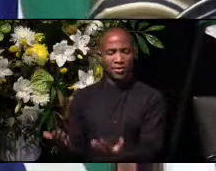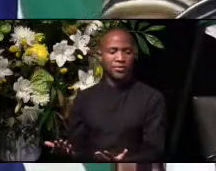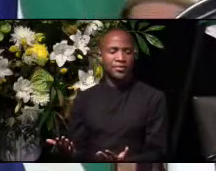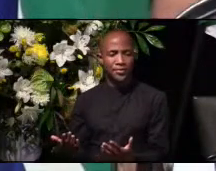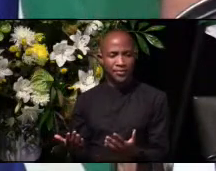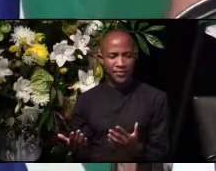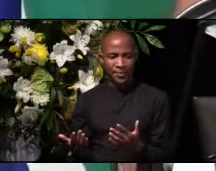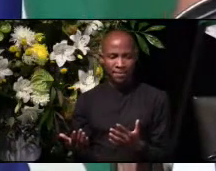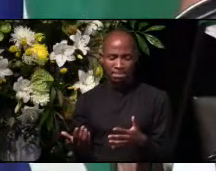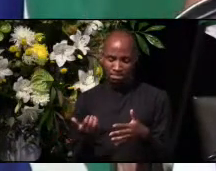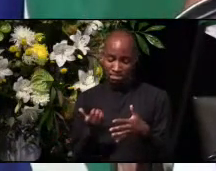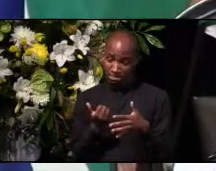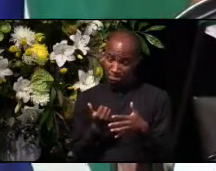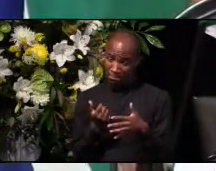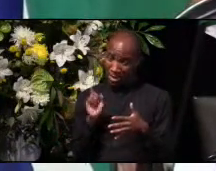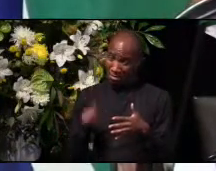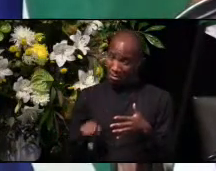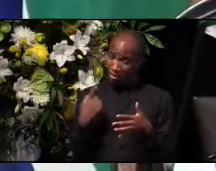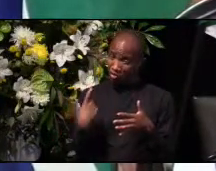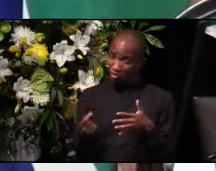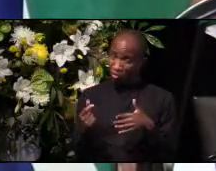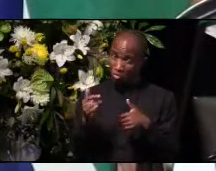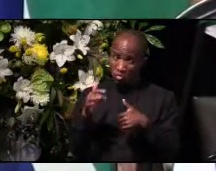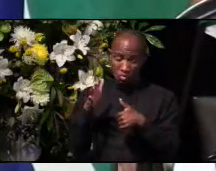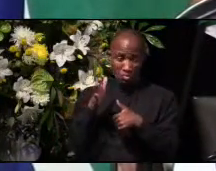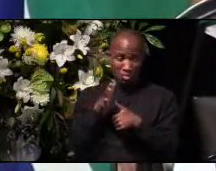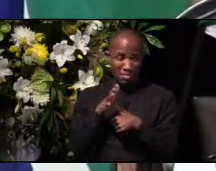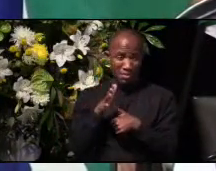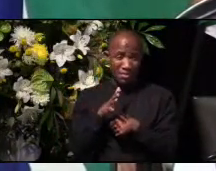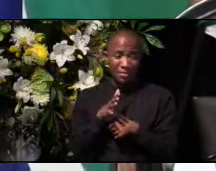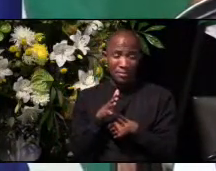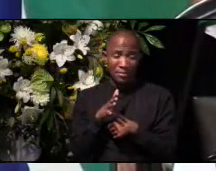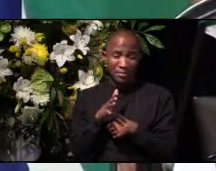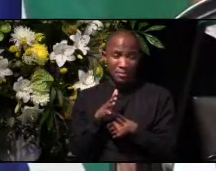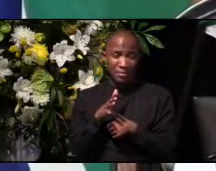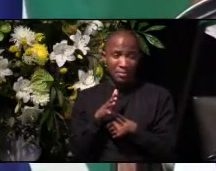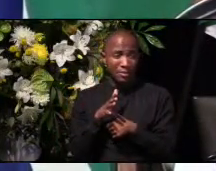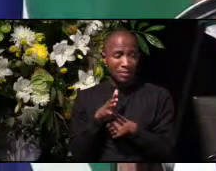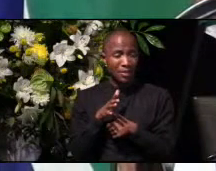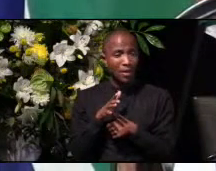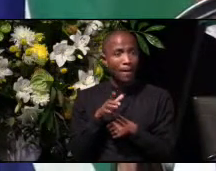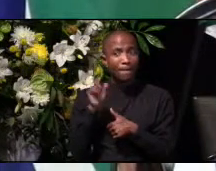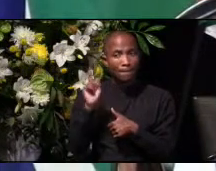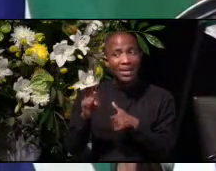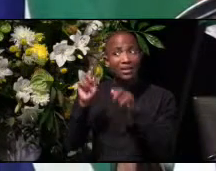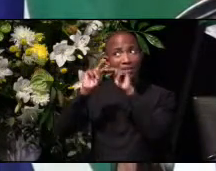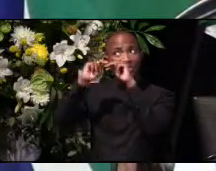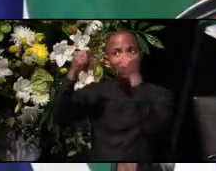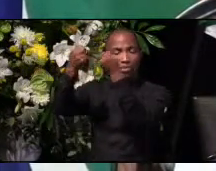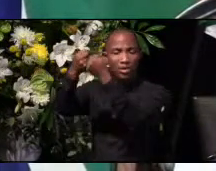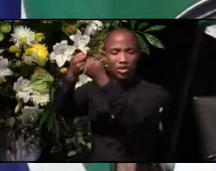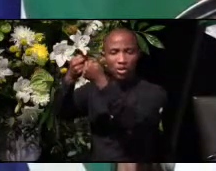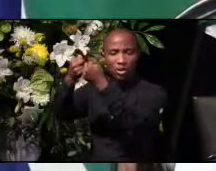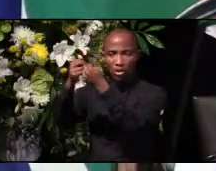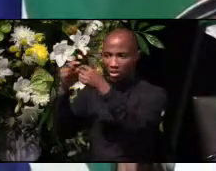the first one day is a desperate need for a national dialogue